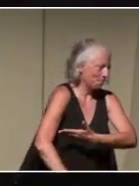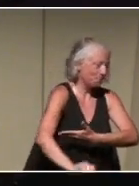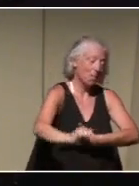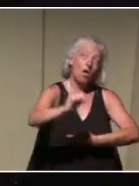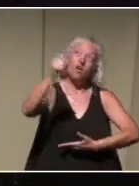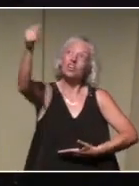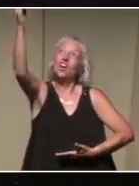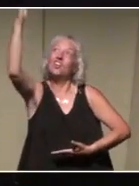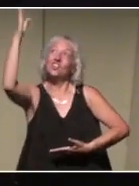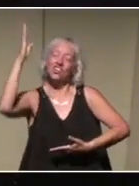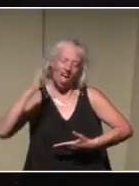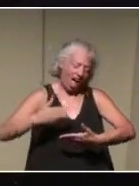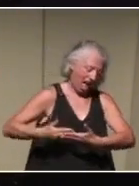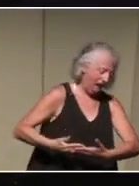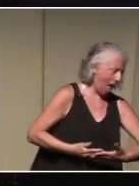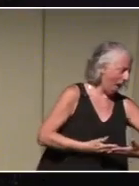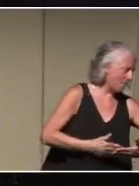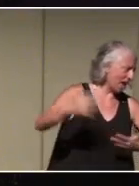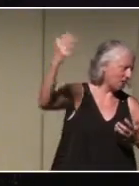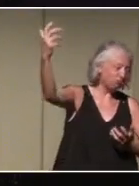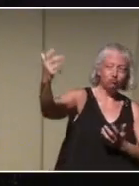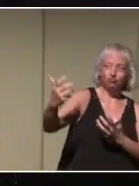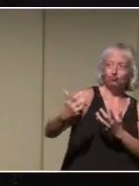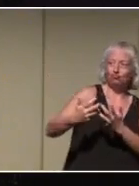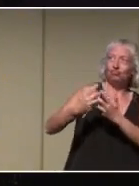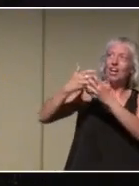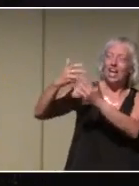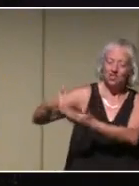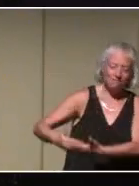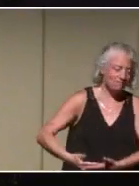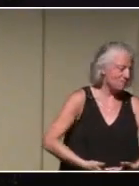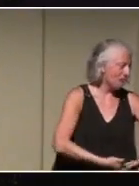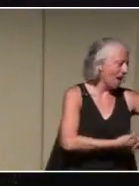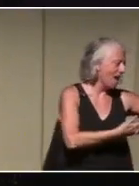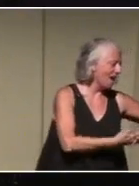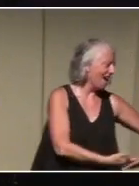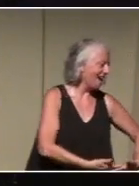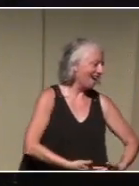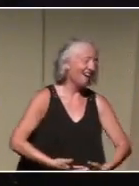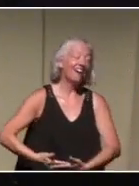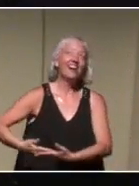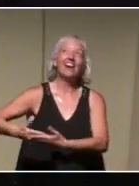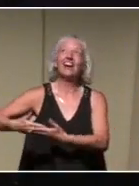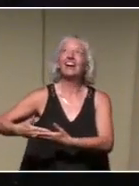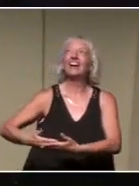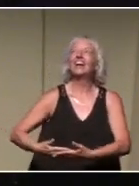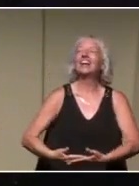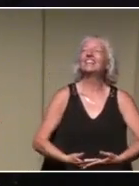Took on flesh, fullness of God in